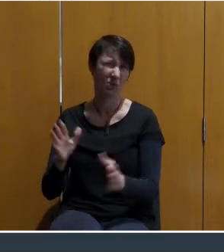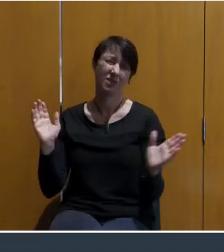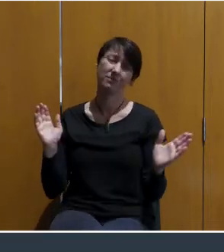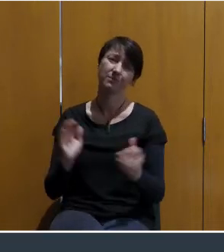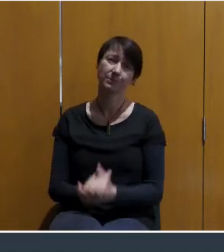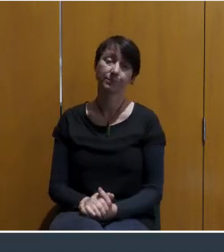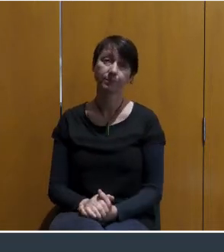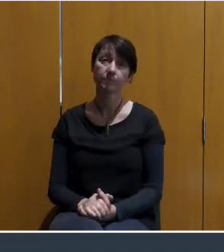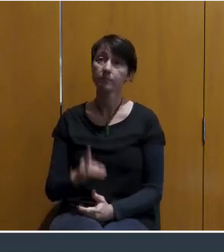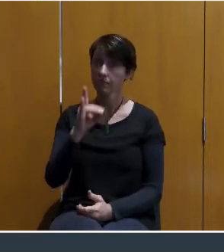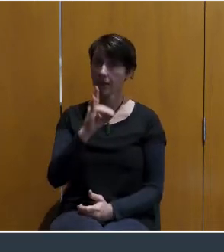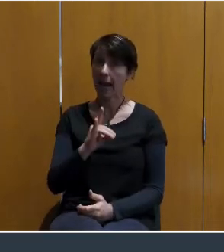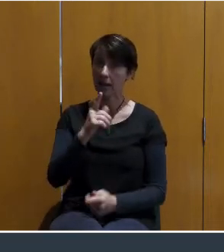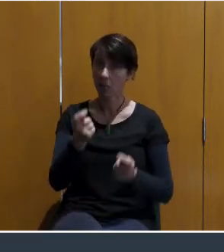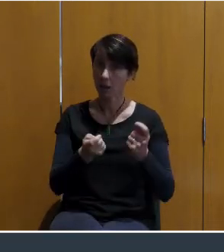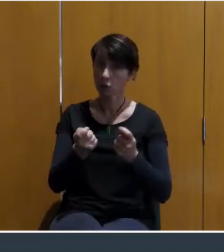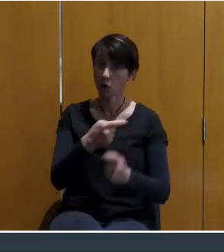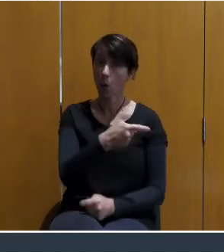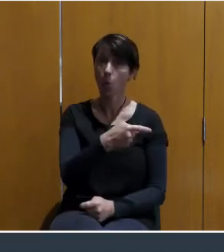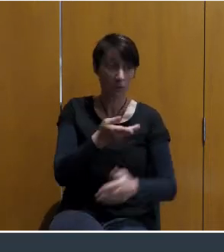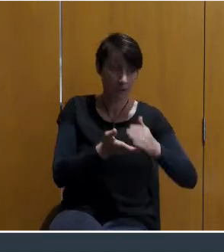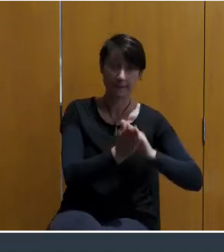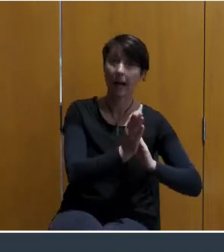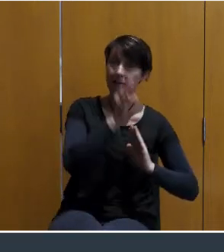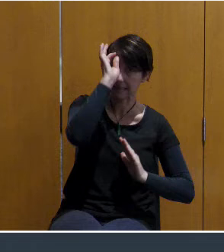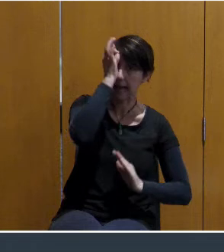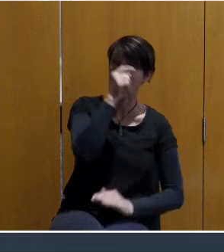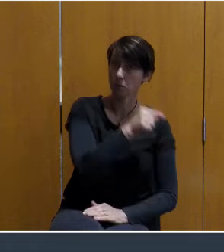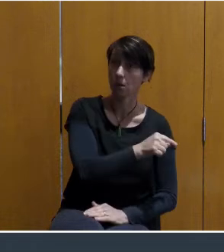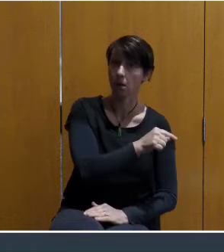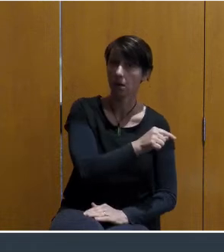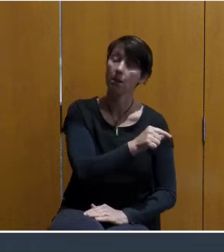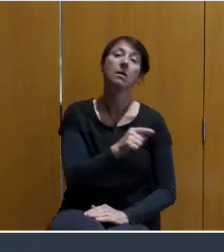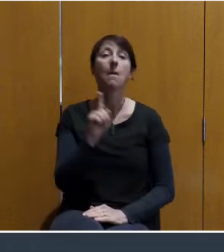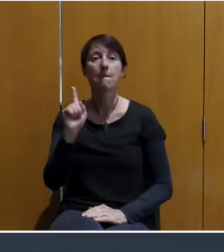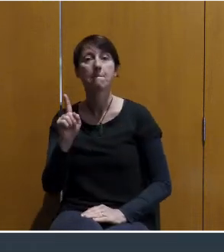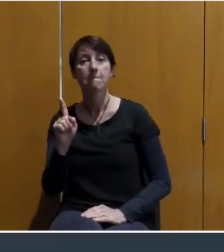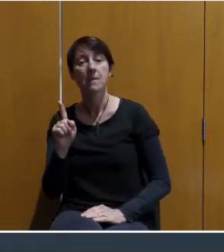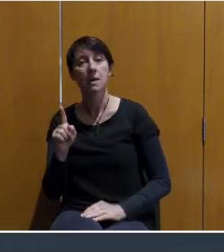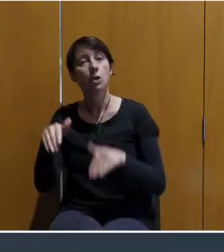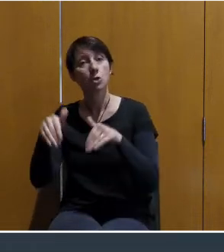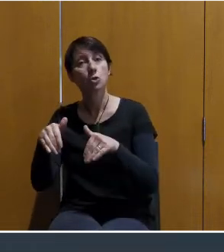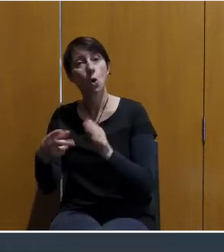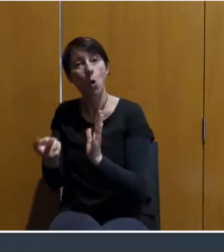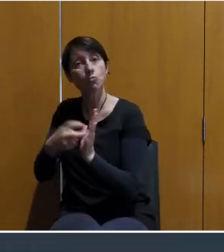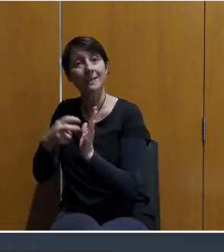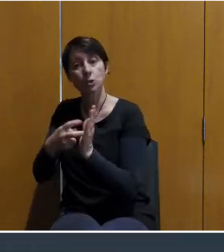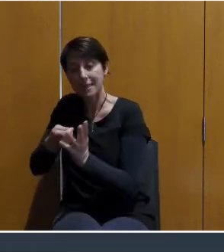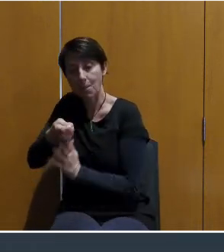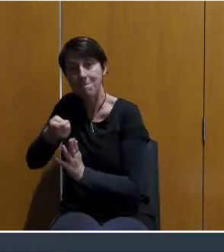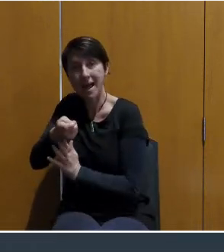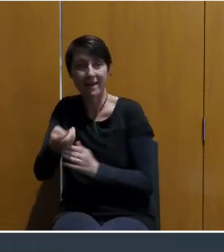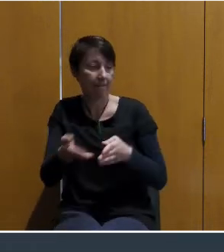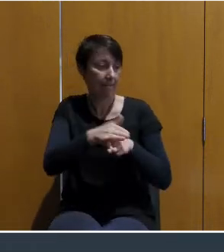Animal Control, which is a council-run department financed by dog registrations and the ratepayers of